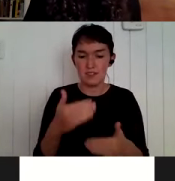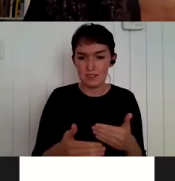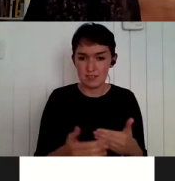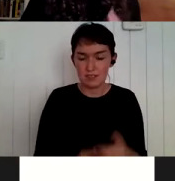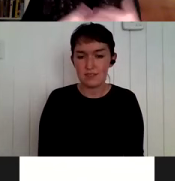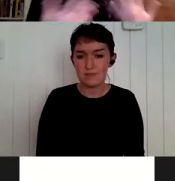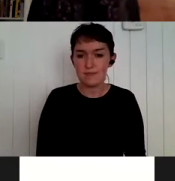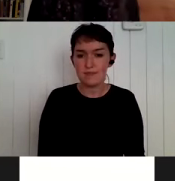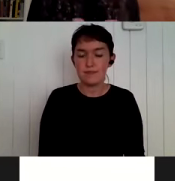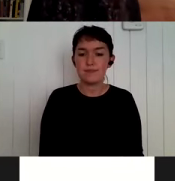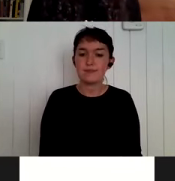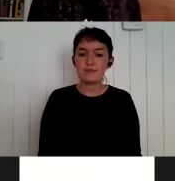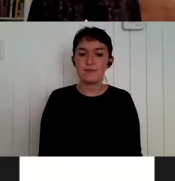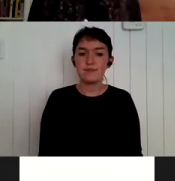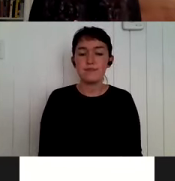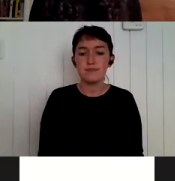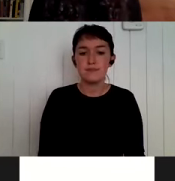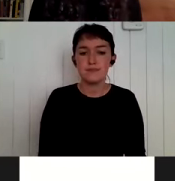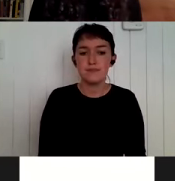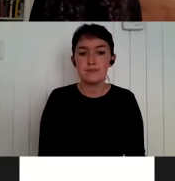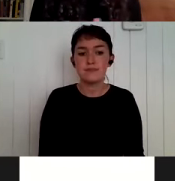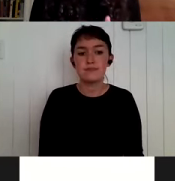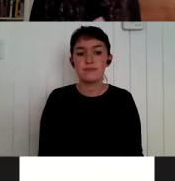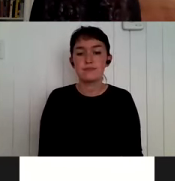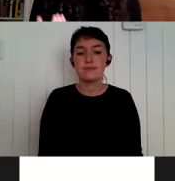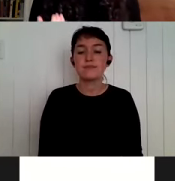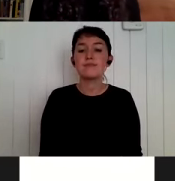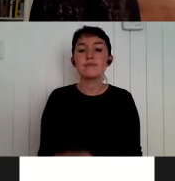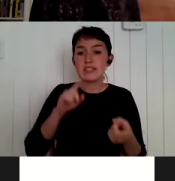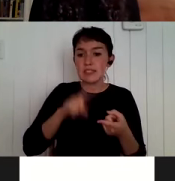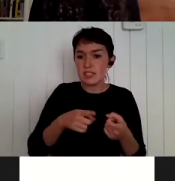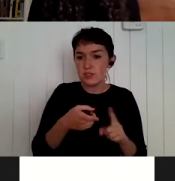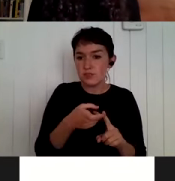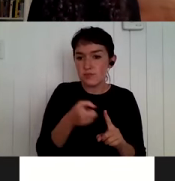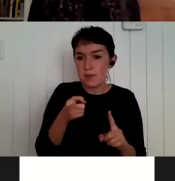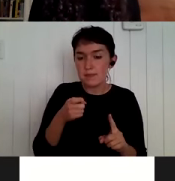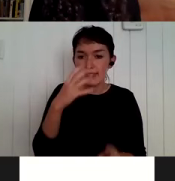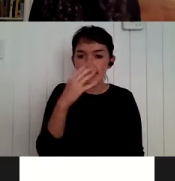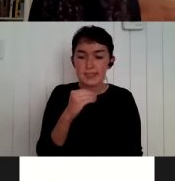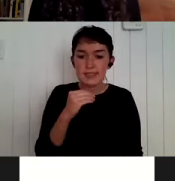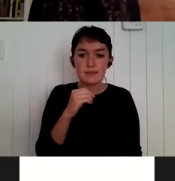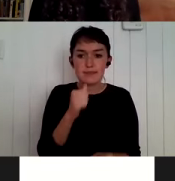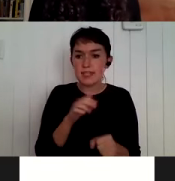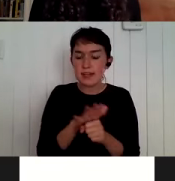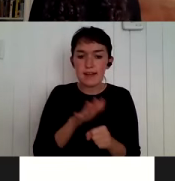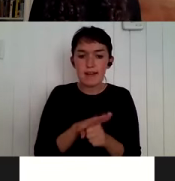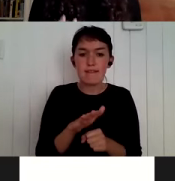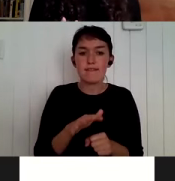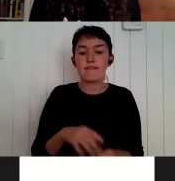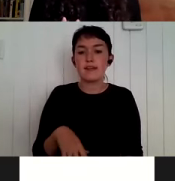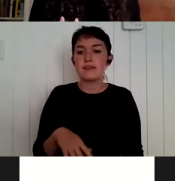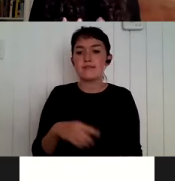decreases resulting from sleep deprivation include in attention, in working memory ability,